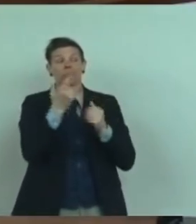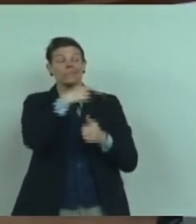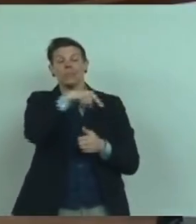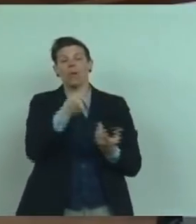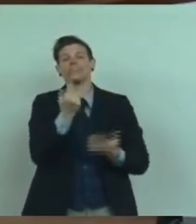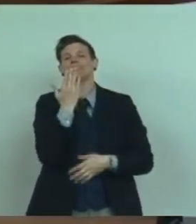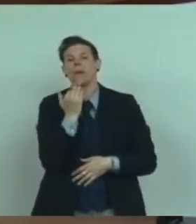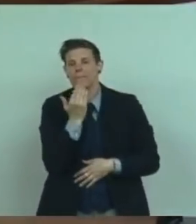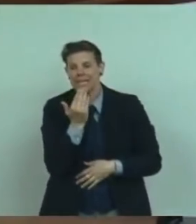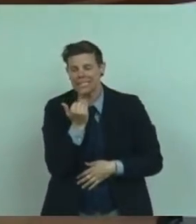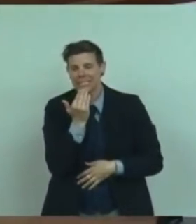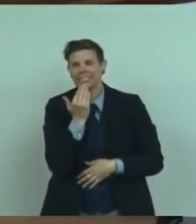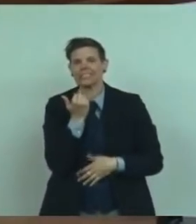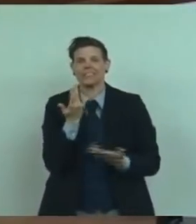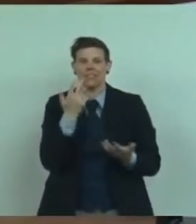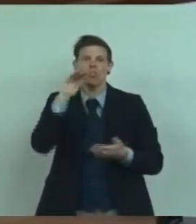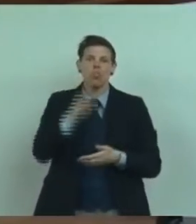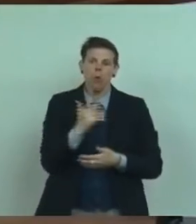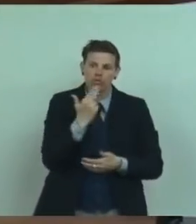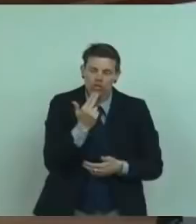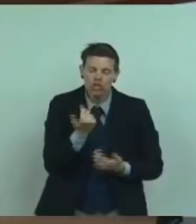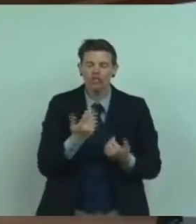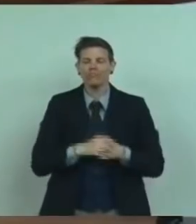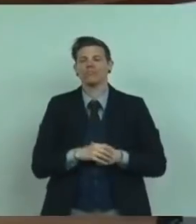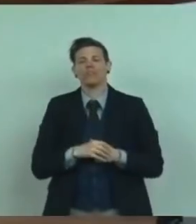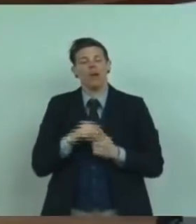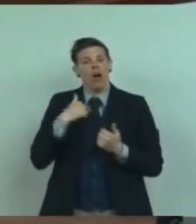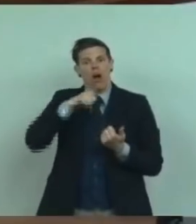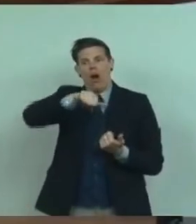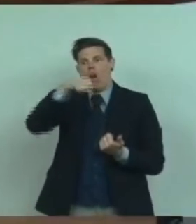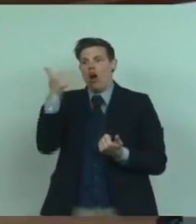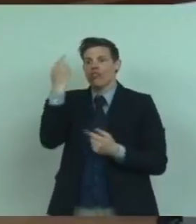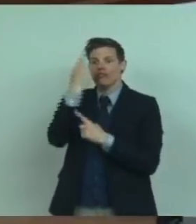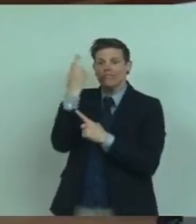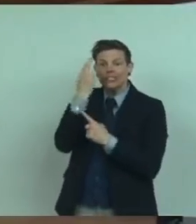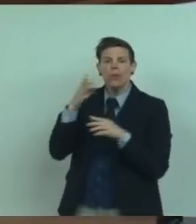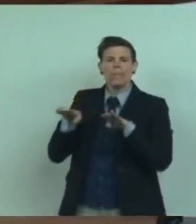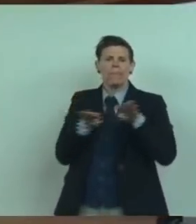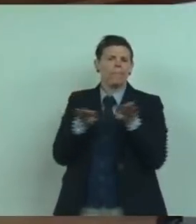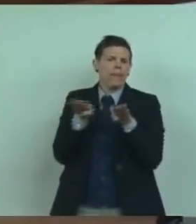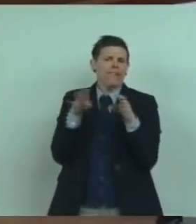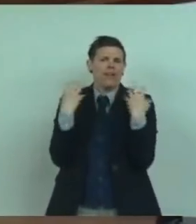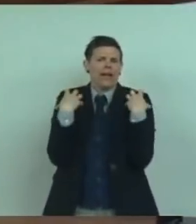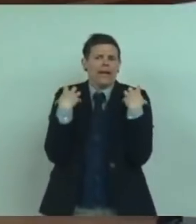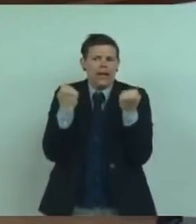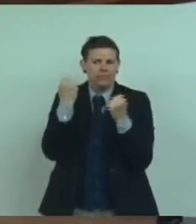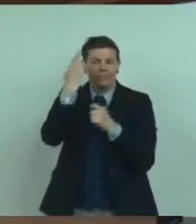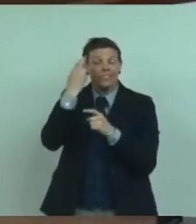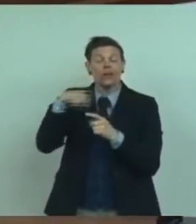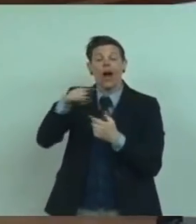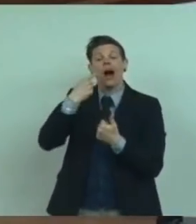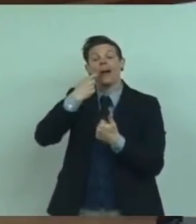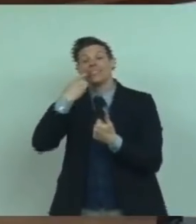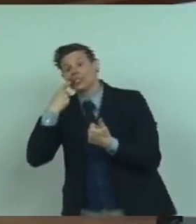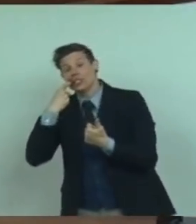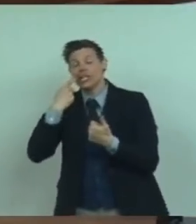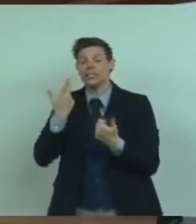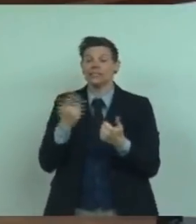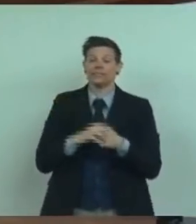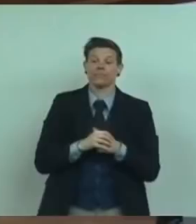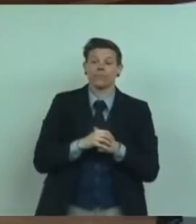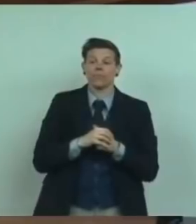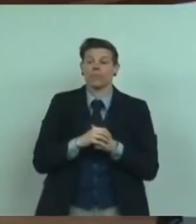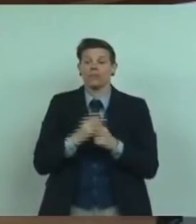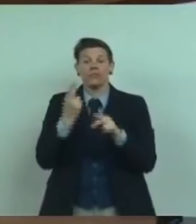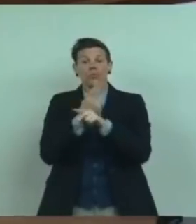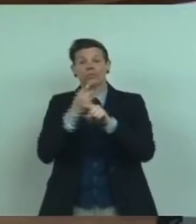use disorder and depression or other behavioral health issues. So we're paying particular attention to that. And I hope